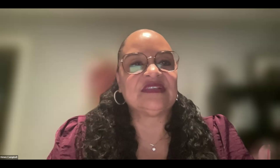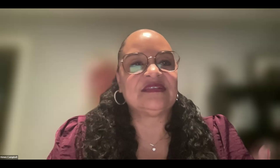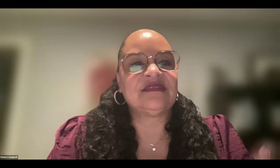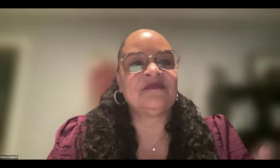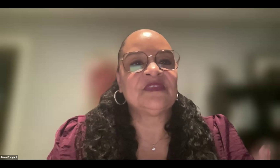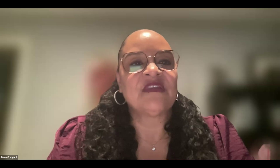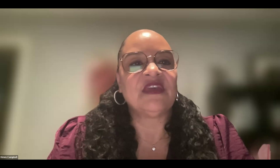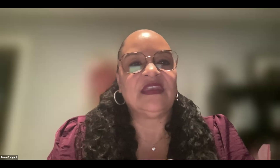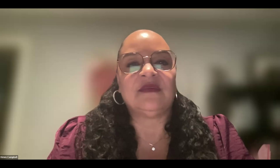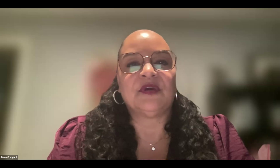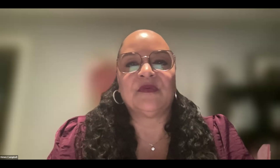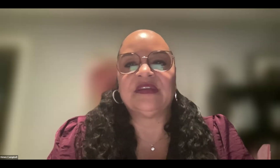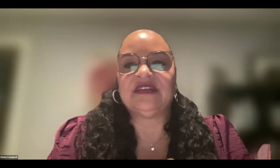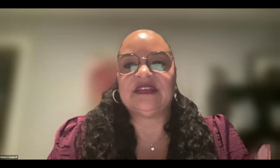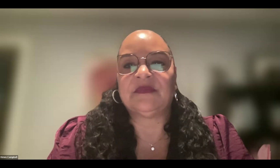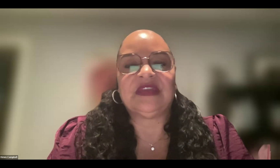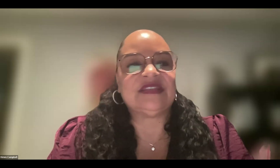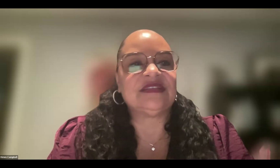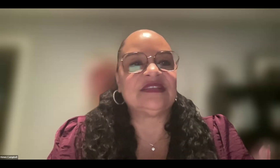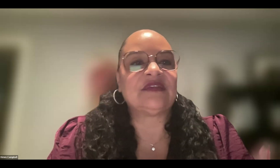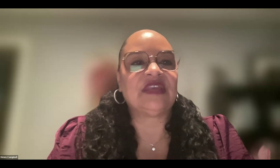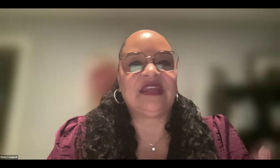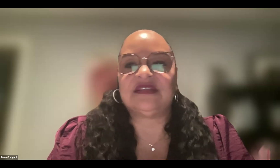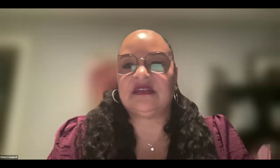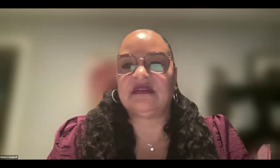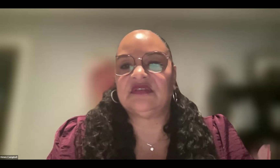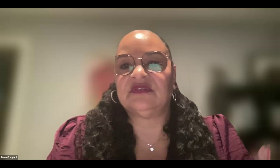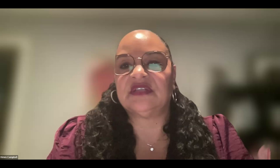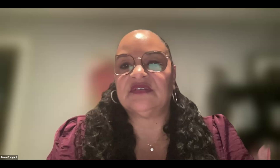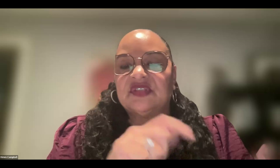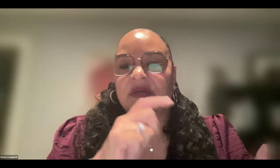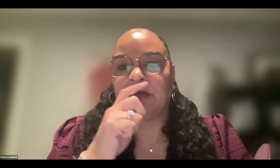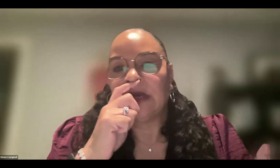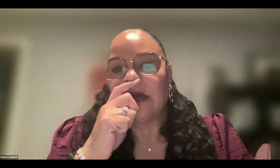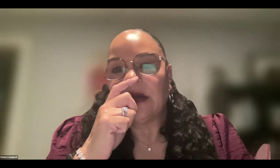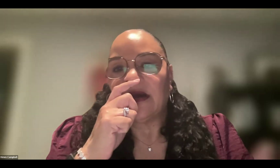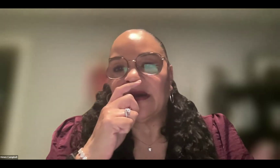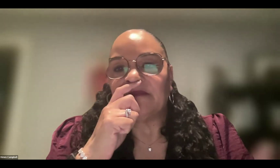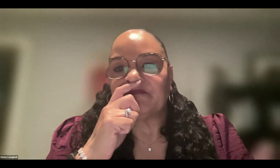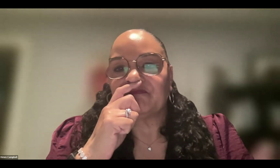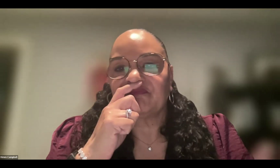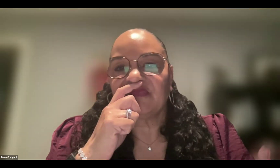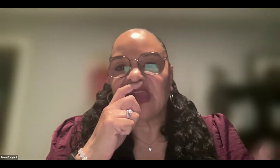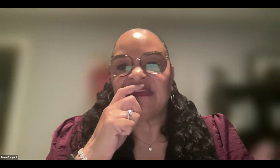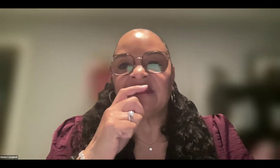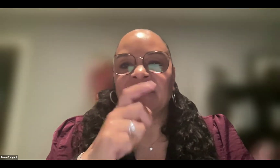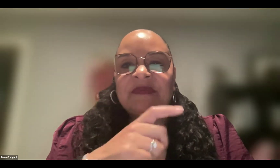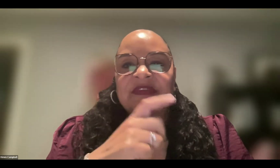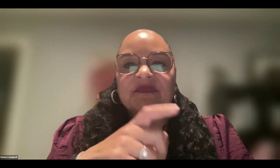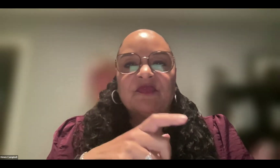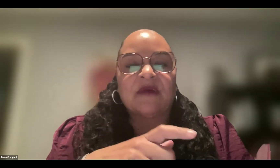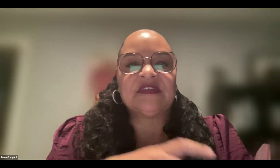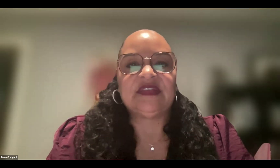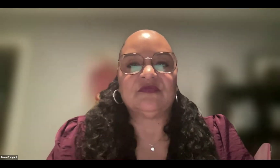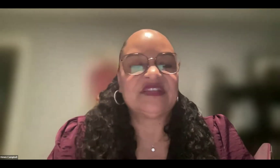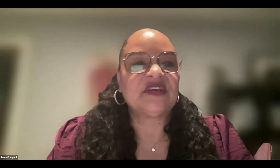public system that inappropriately separates and segregates their children. So, I think there may be